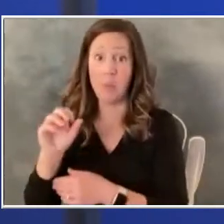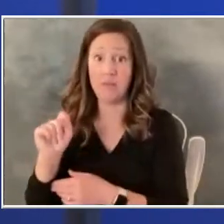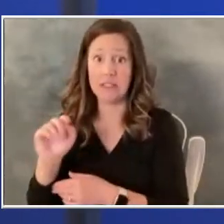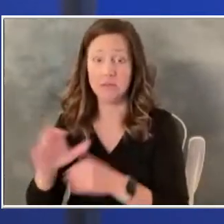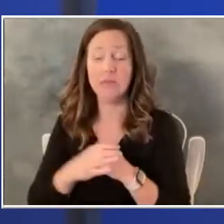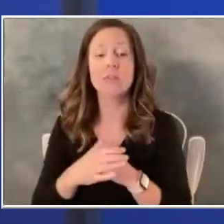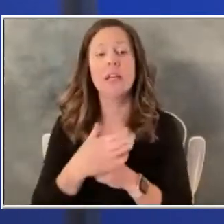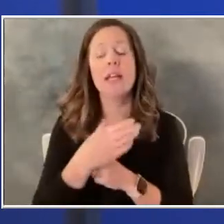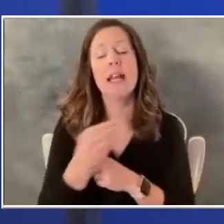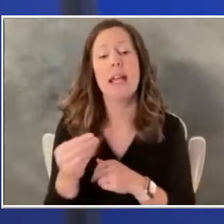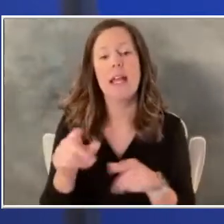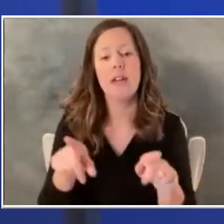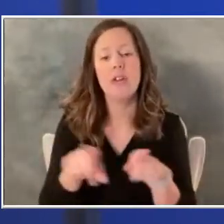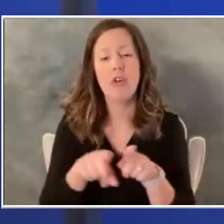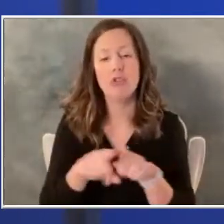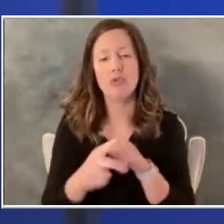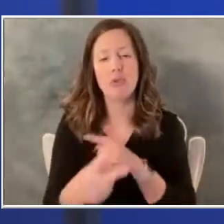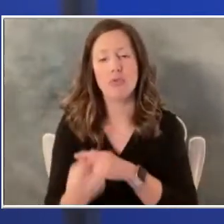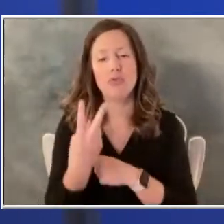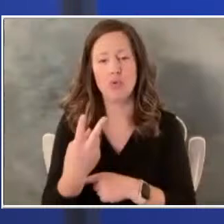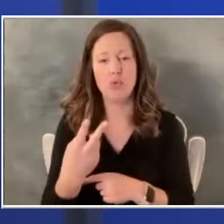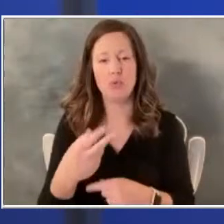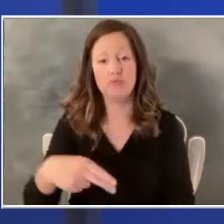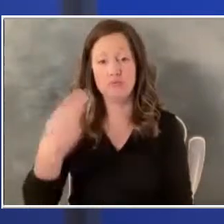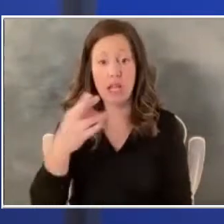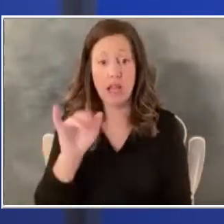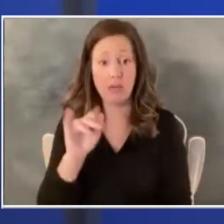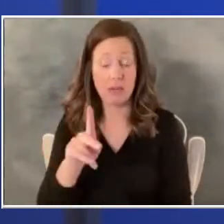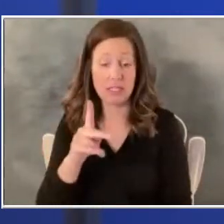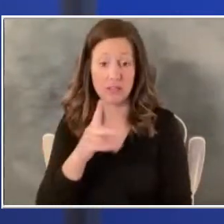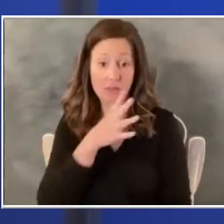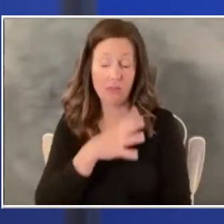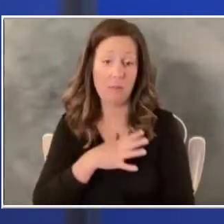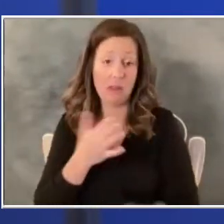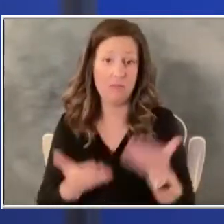To high-risk women that may not want to, that are eligible for